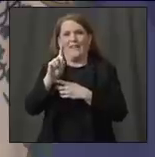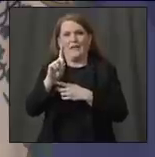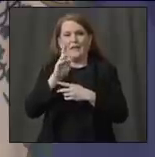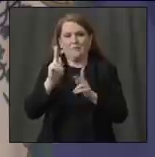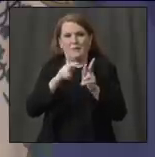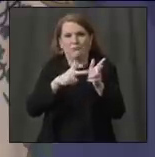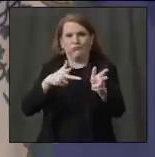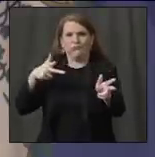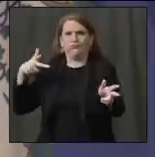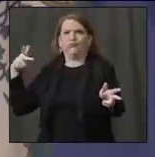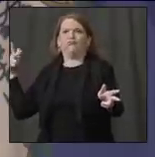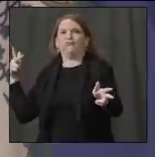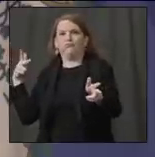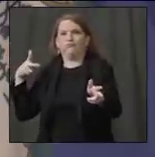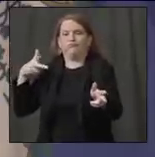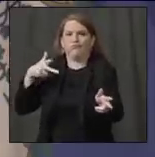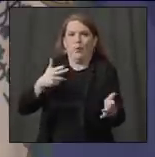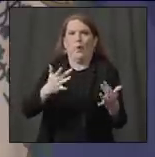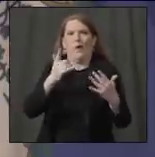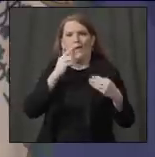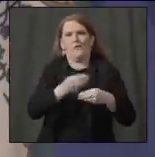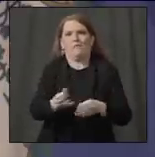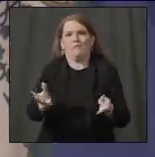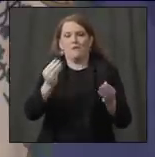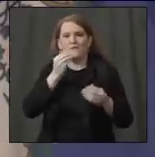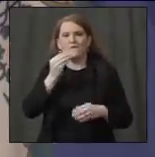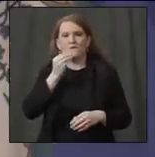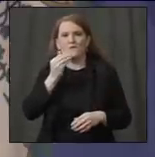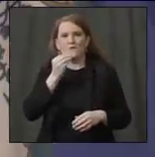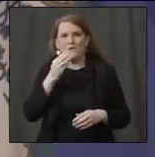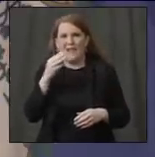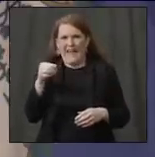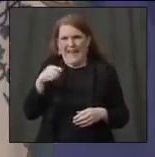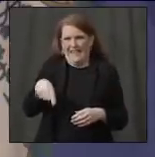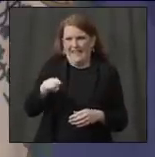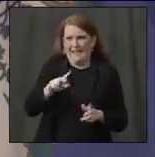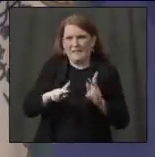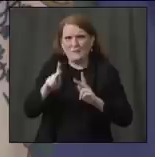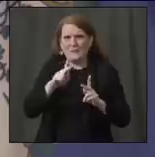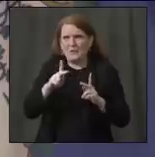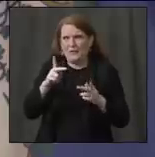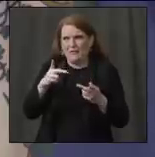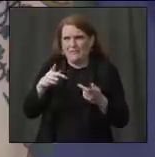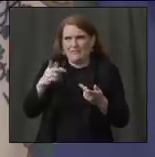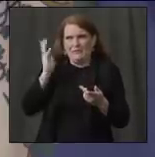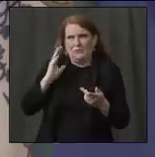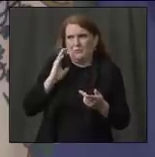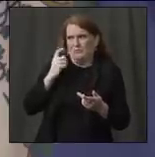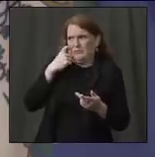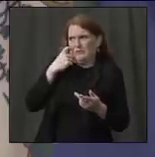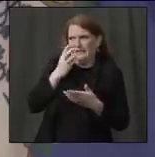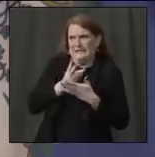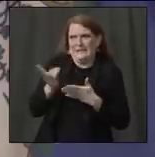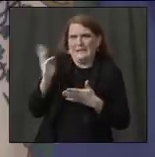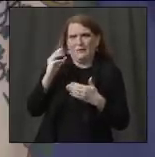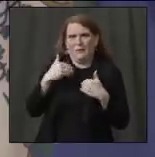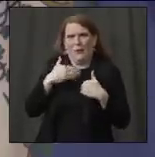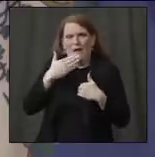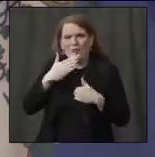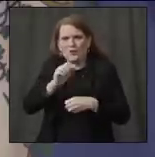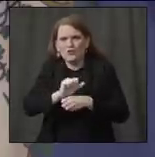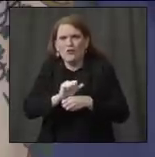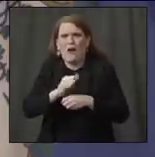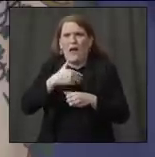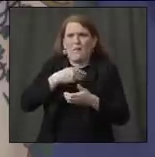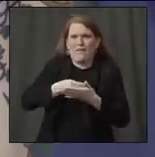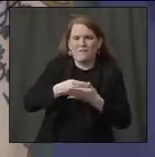some food from folks there. And these are all folks who had a really good job just 6 weeks ago. So it's incredibly important. Just